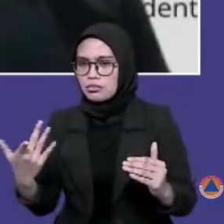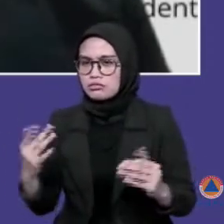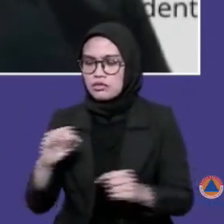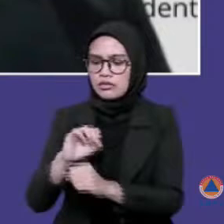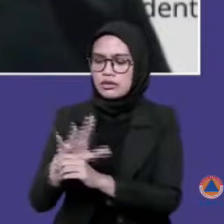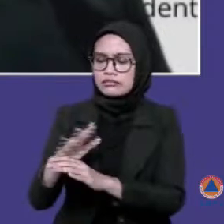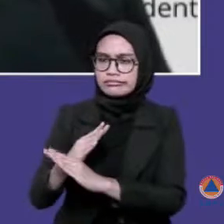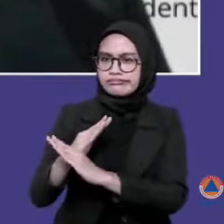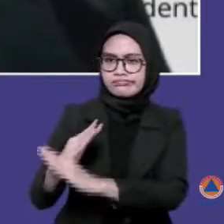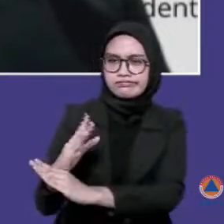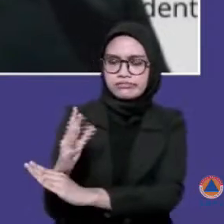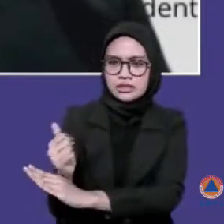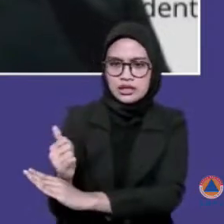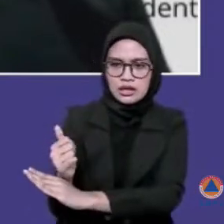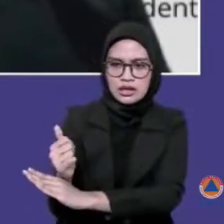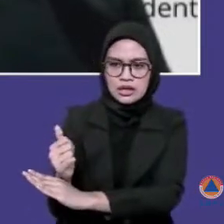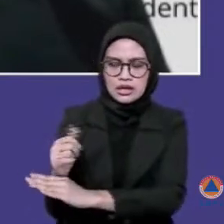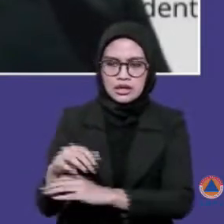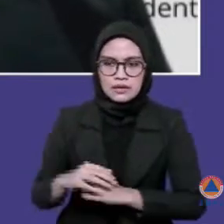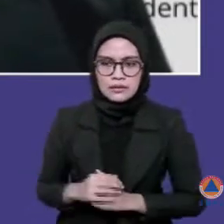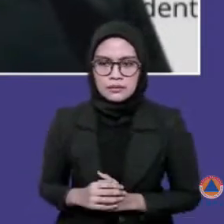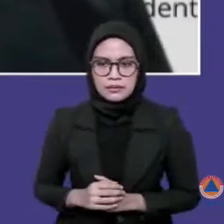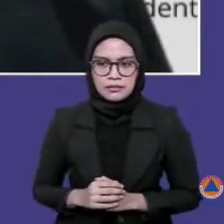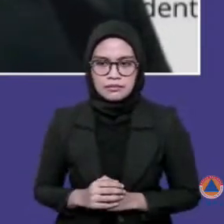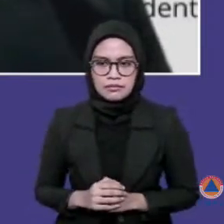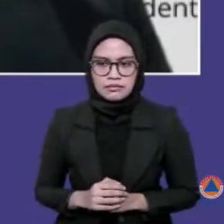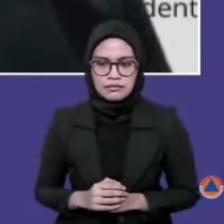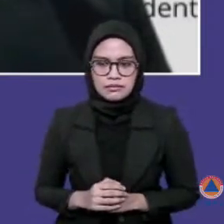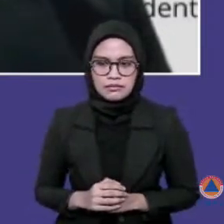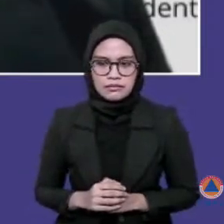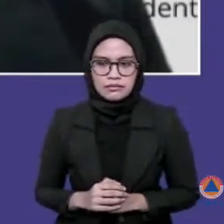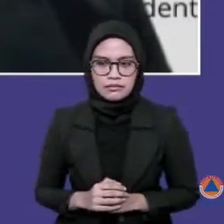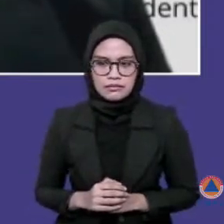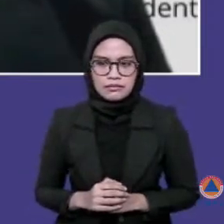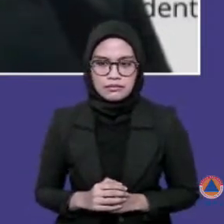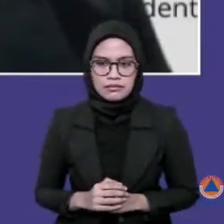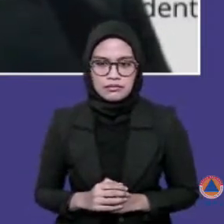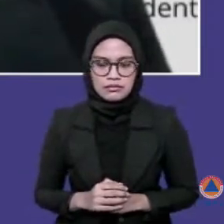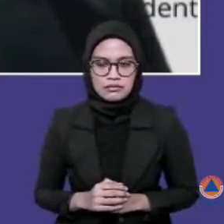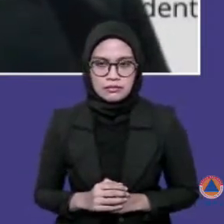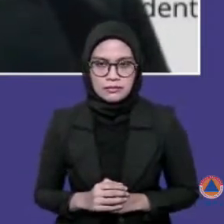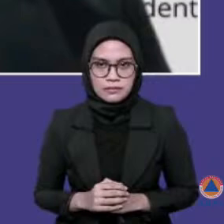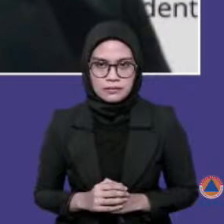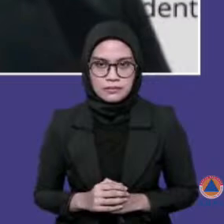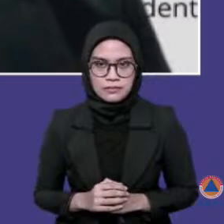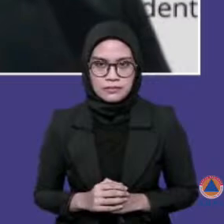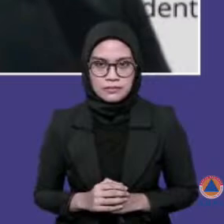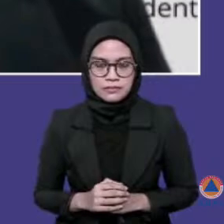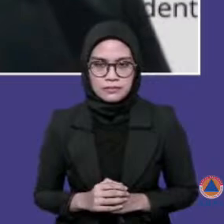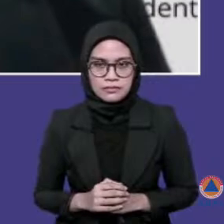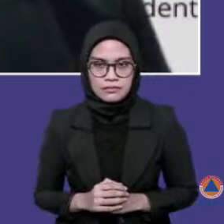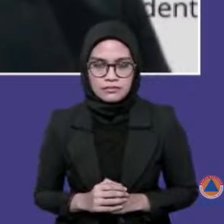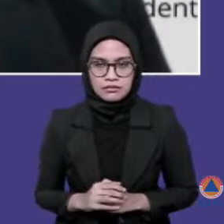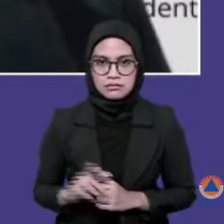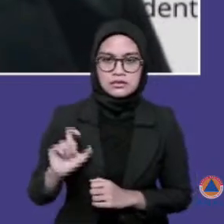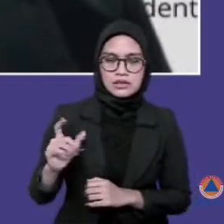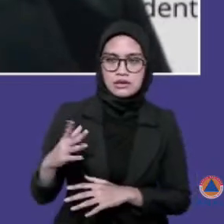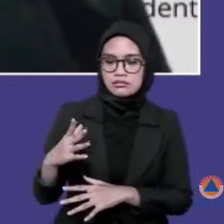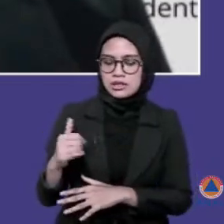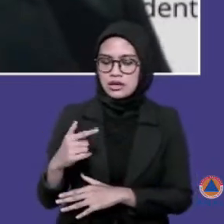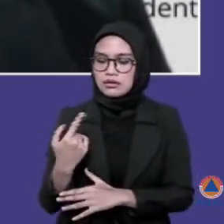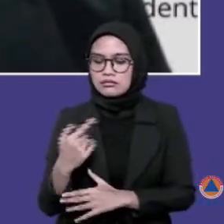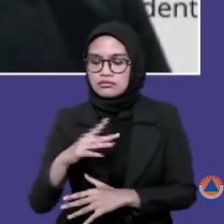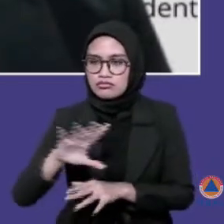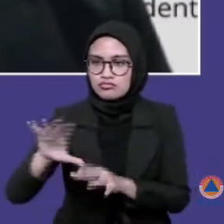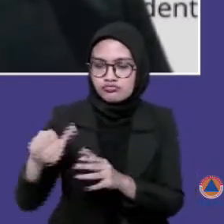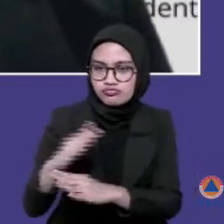as to, in terms of priorities for foreigners who are going to be allowed to come in. And obviously with diplomats, they've been allowed to come in all